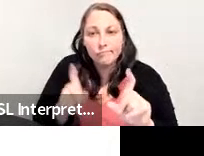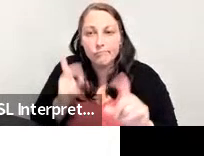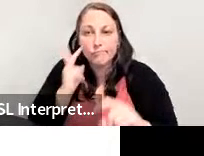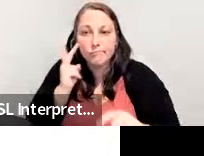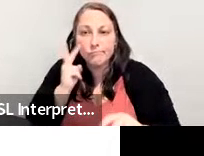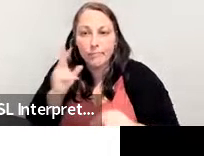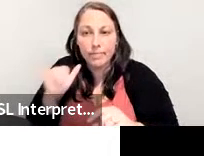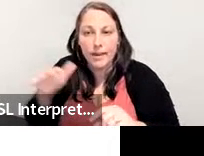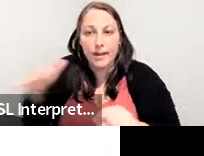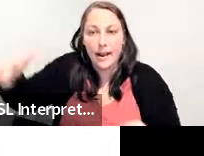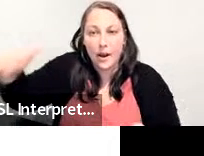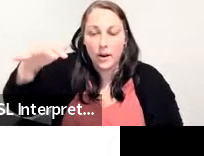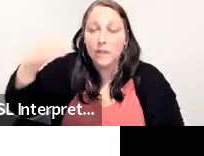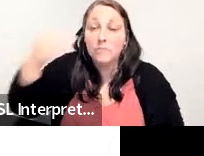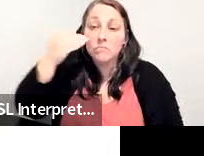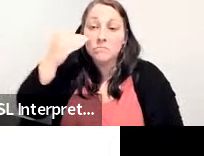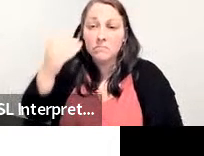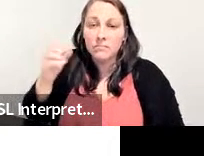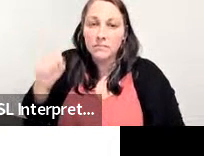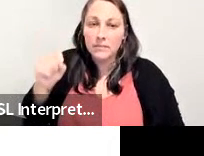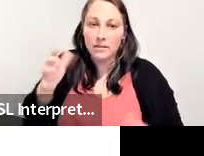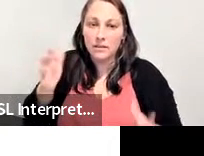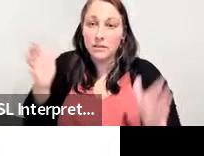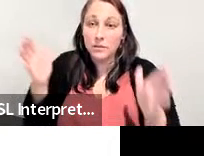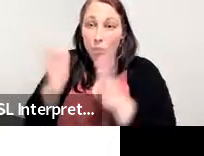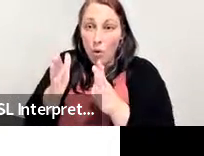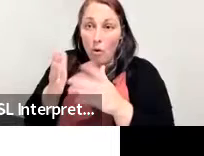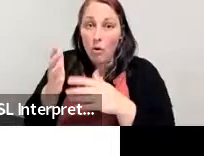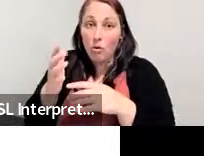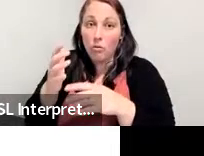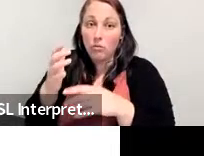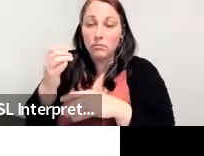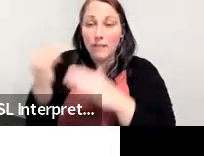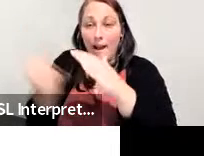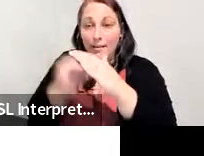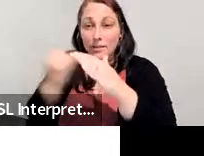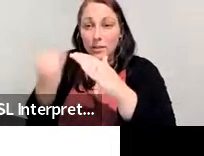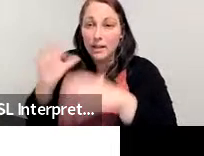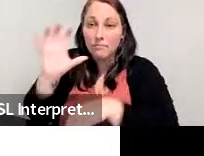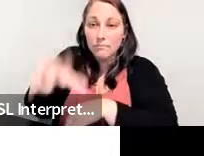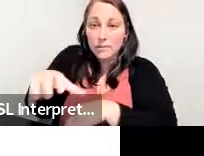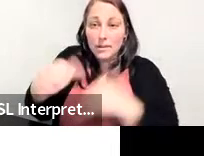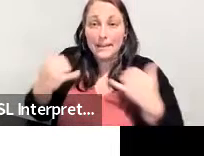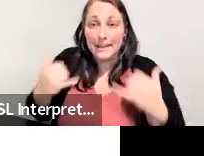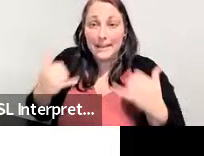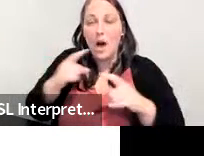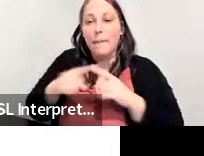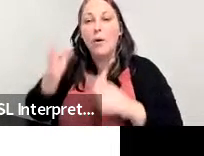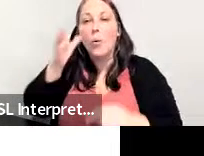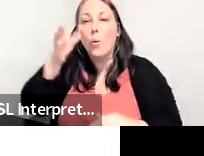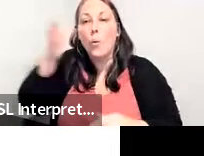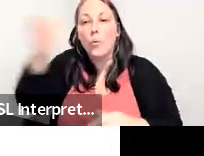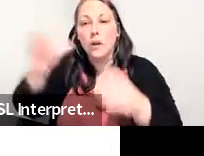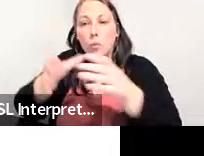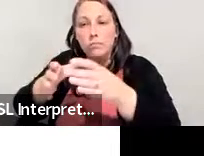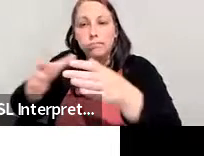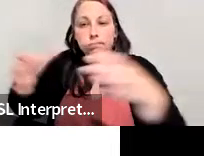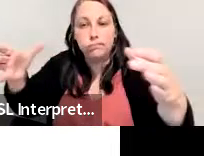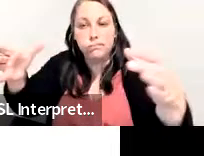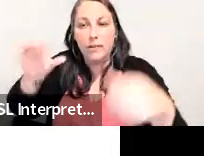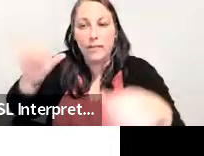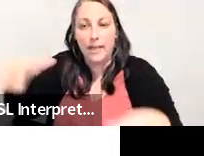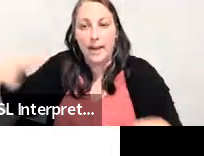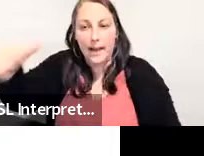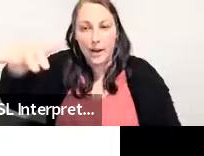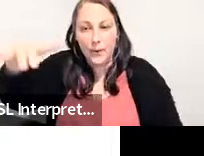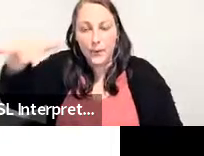as the small area plan sort of flushes out over time. This is on the Fifth Street